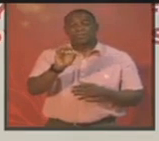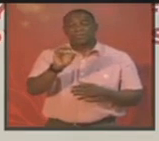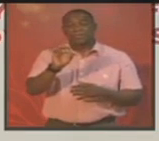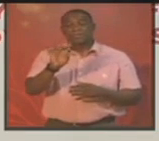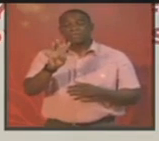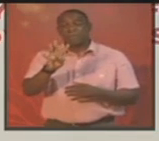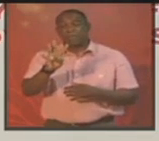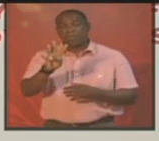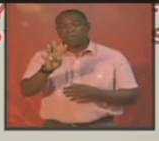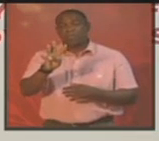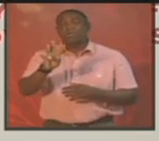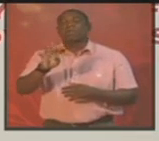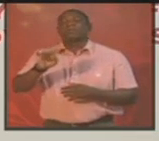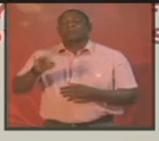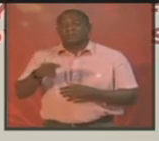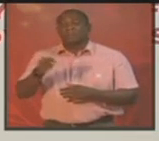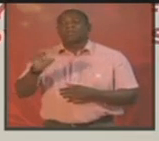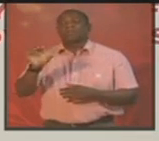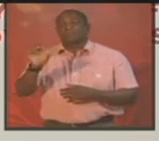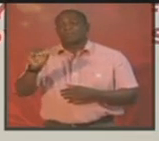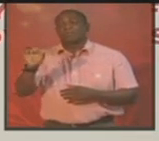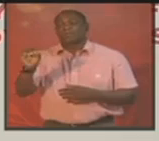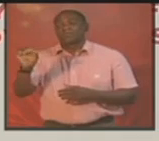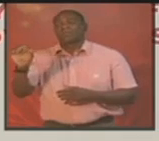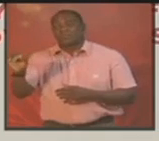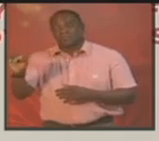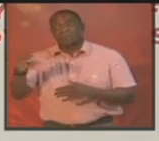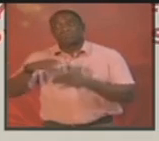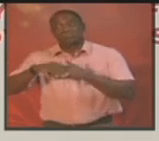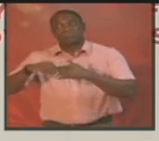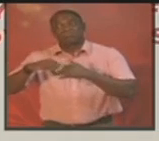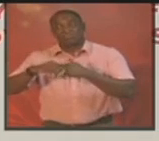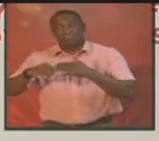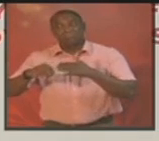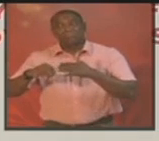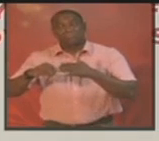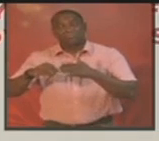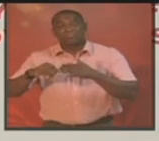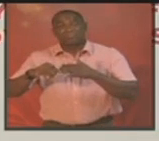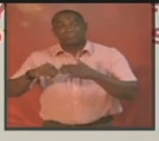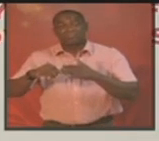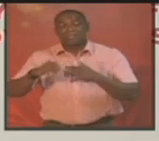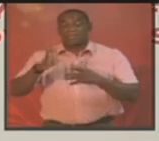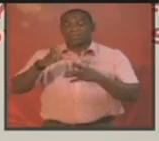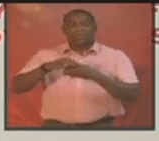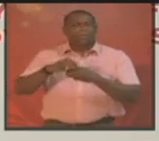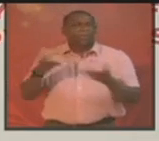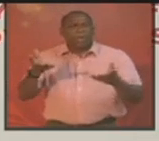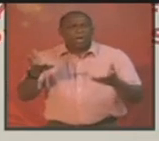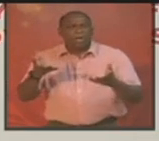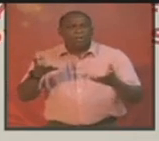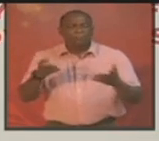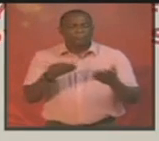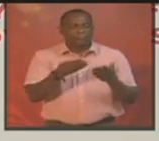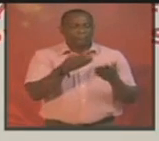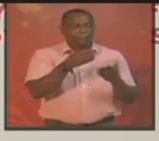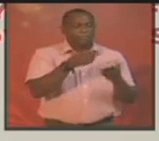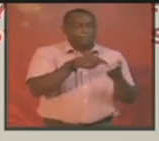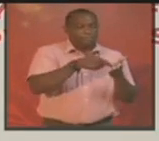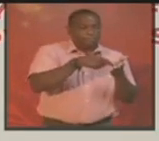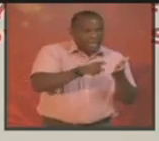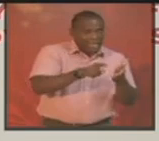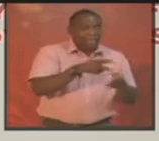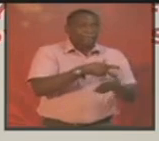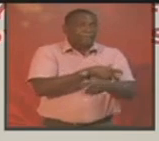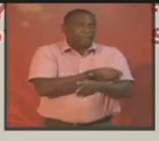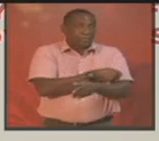US, shipping, insurance, and all associated costs. But in the